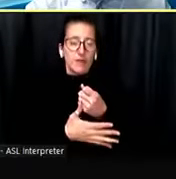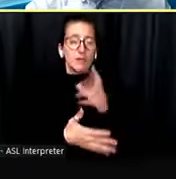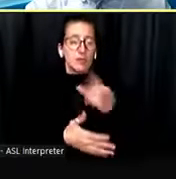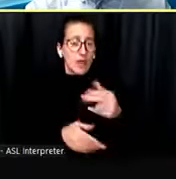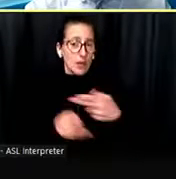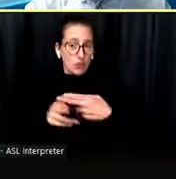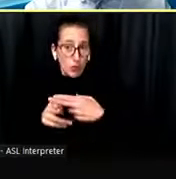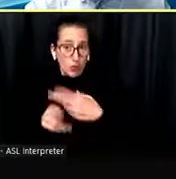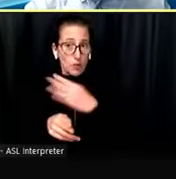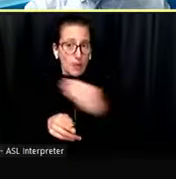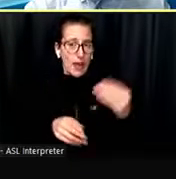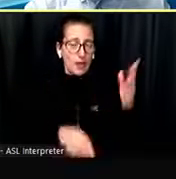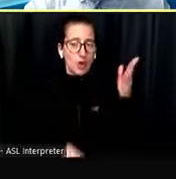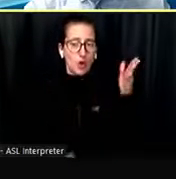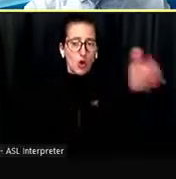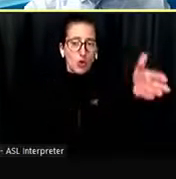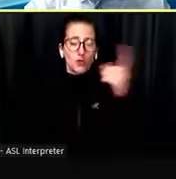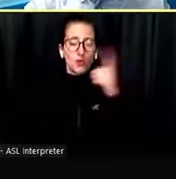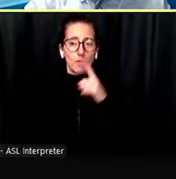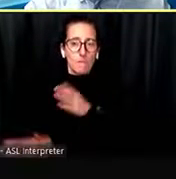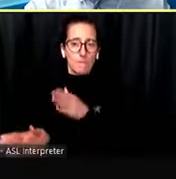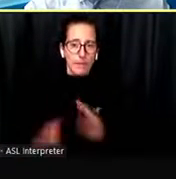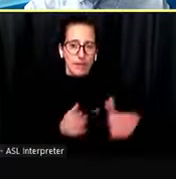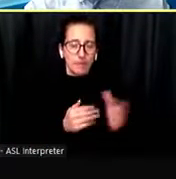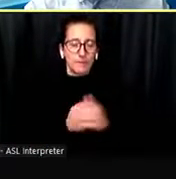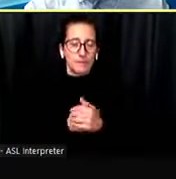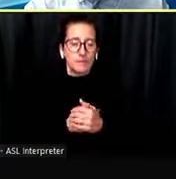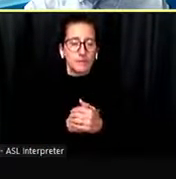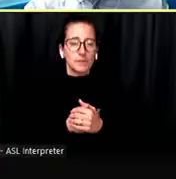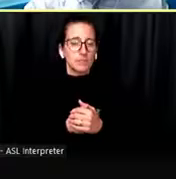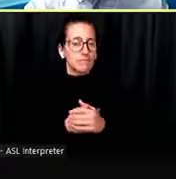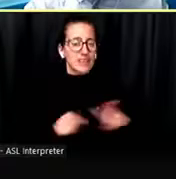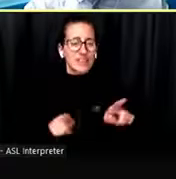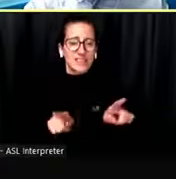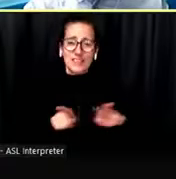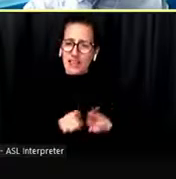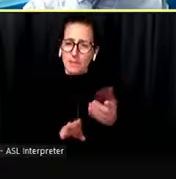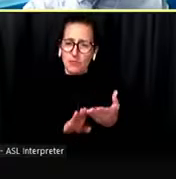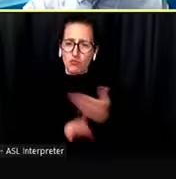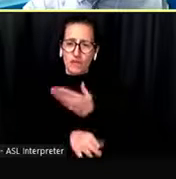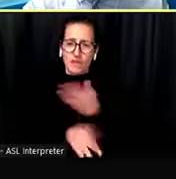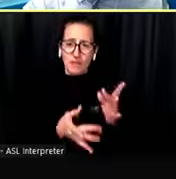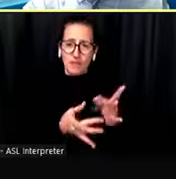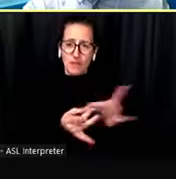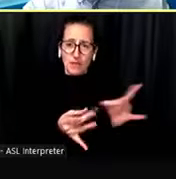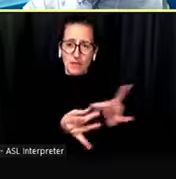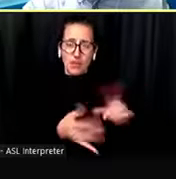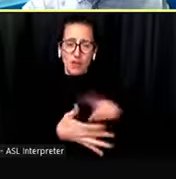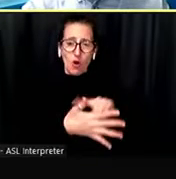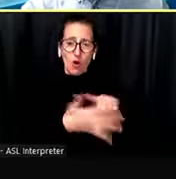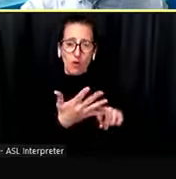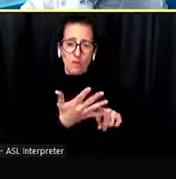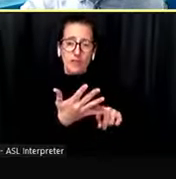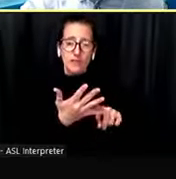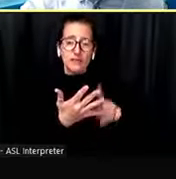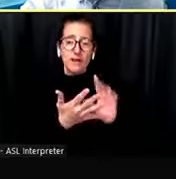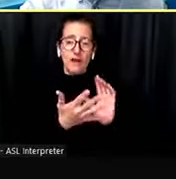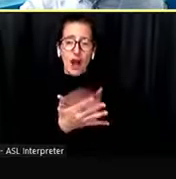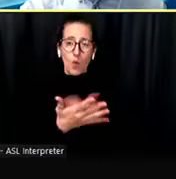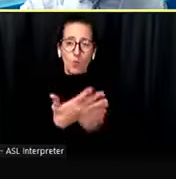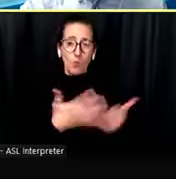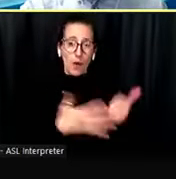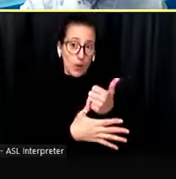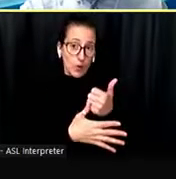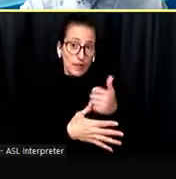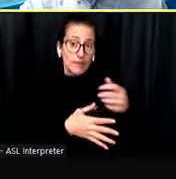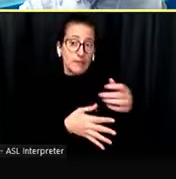strategic planning horizon basis. And just like Marcus has mentioned, that all of these directions and priorities are actually developed by